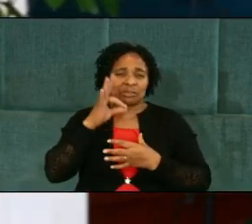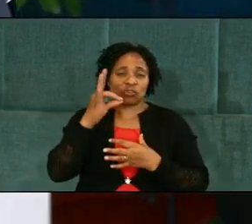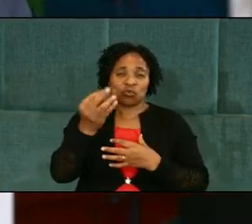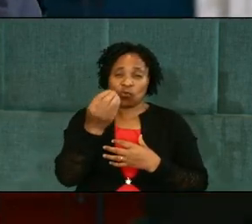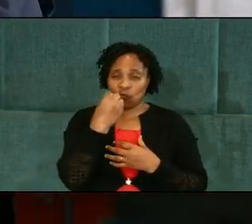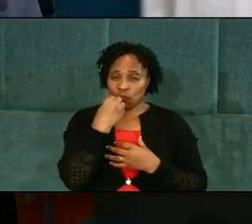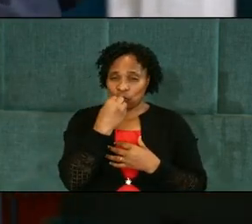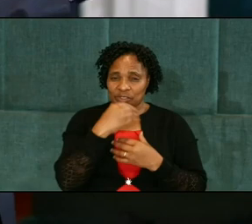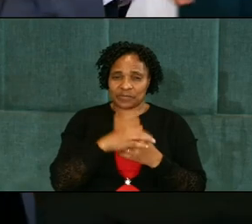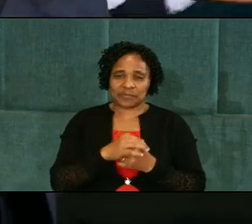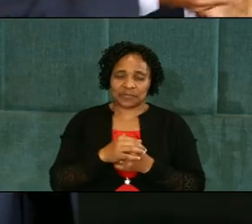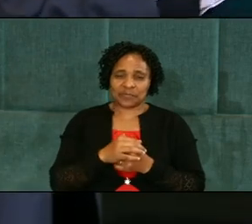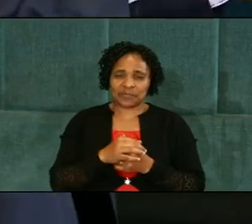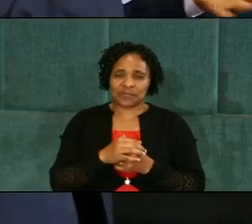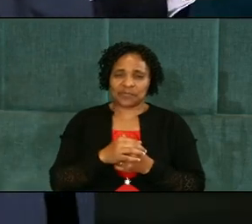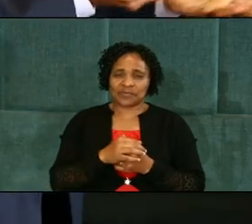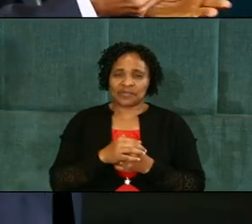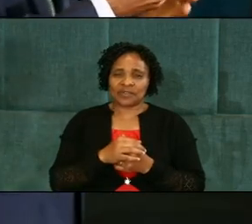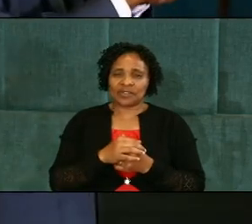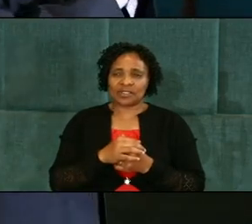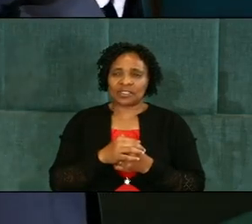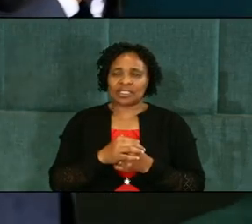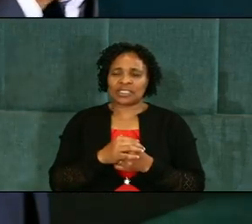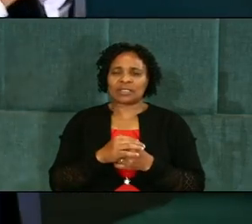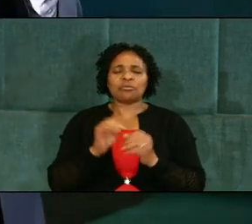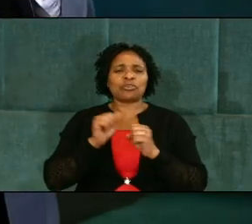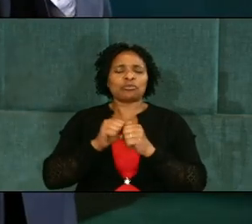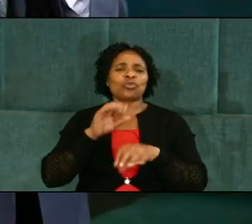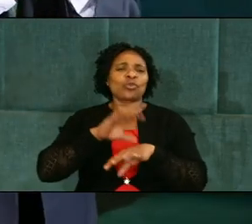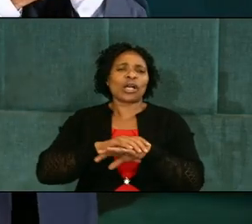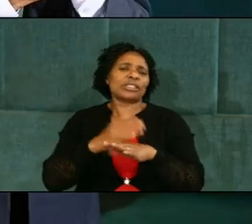food. And of course, we can get some